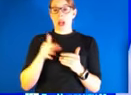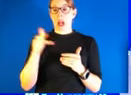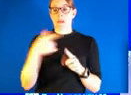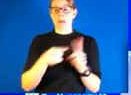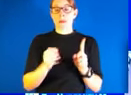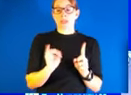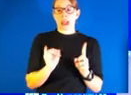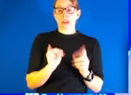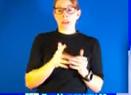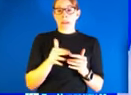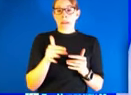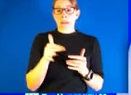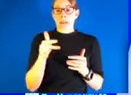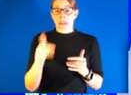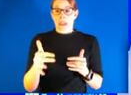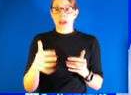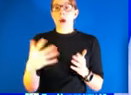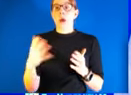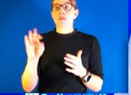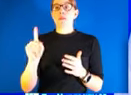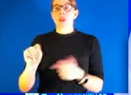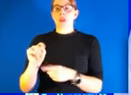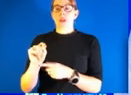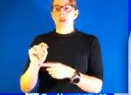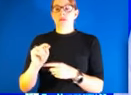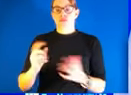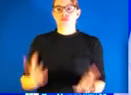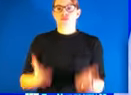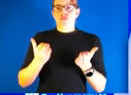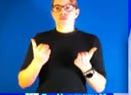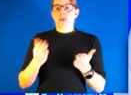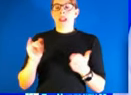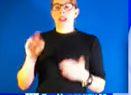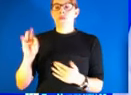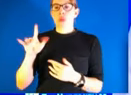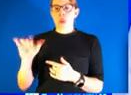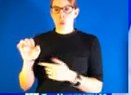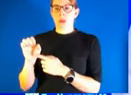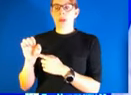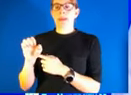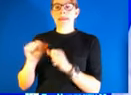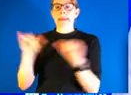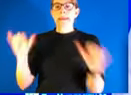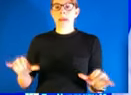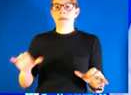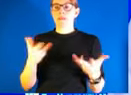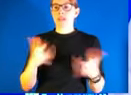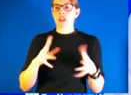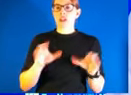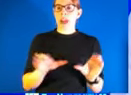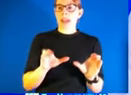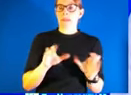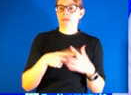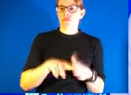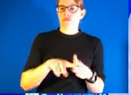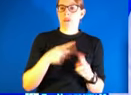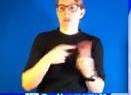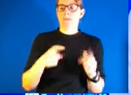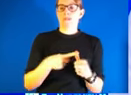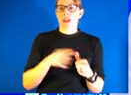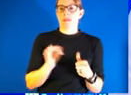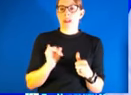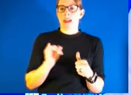are then giving a boost to that immune system that has already been activated from that first infection. You are boosting those